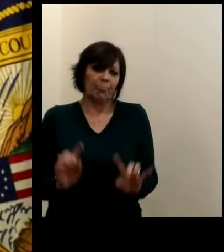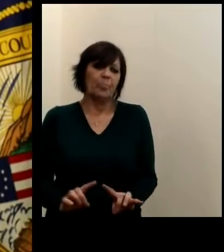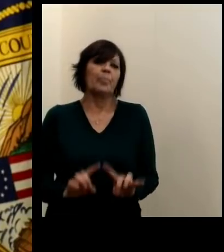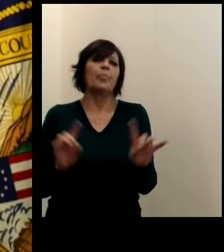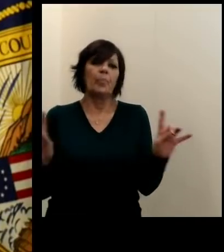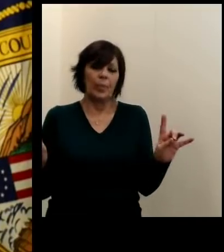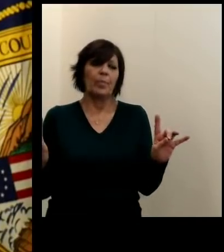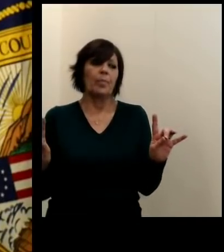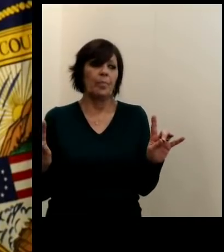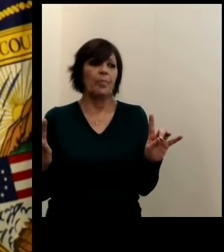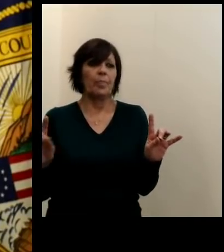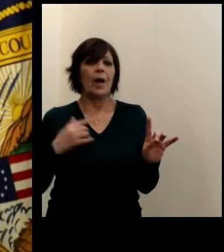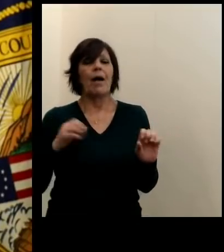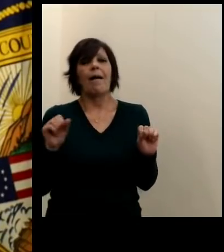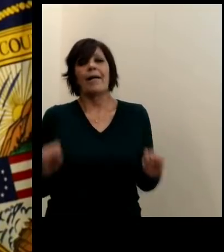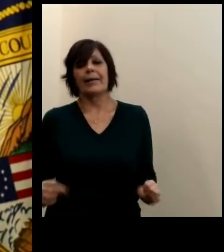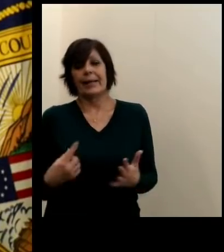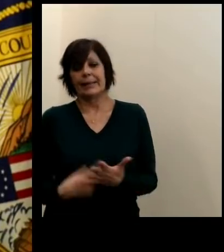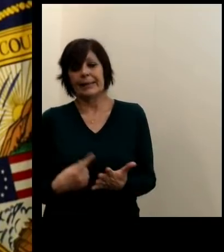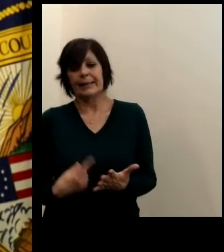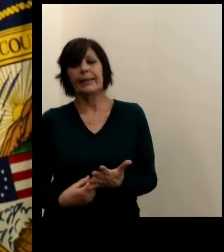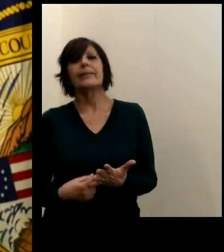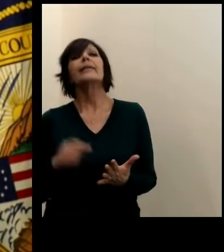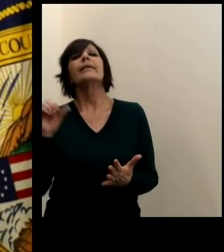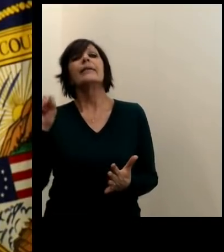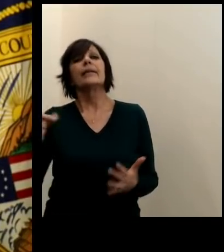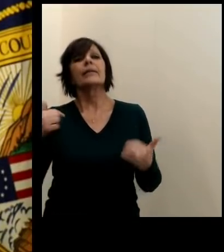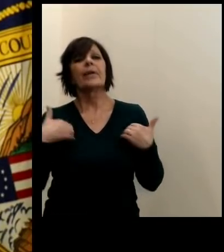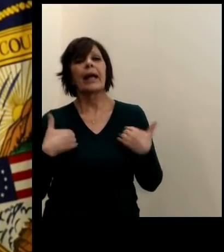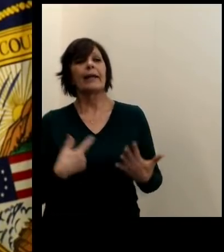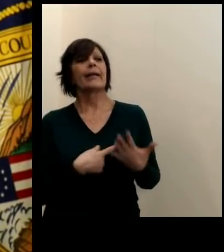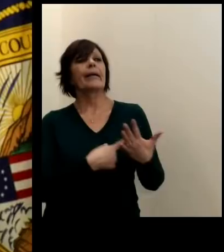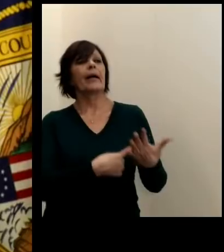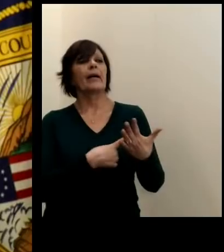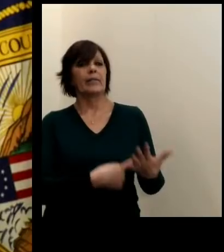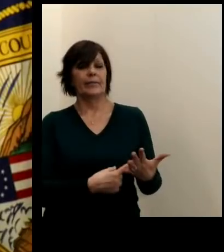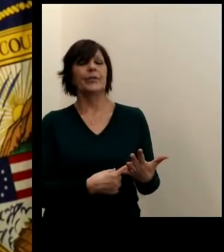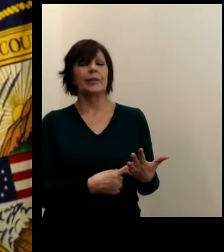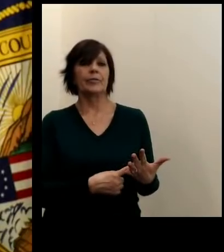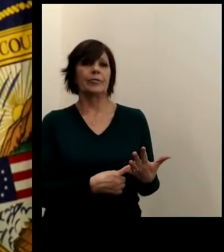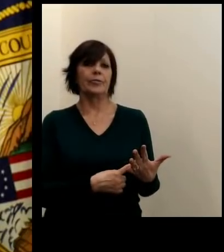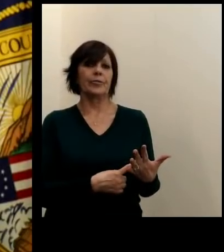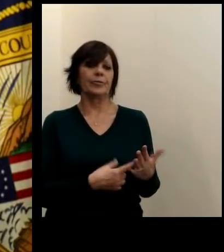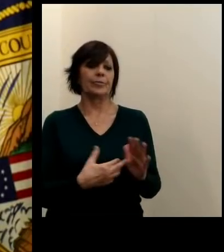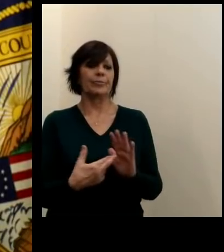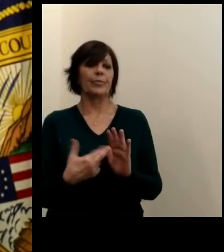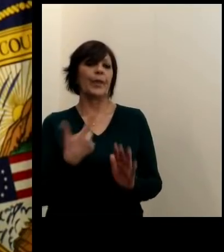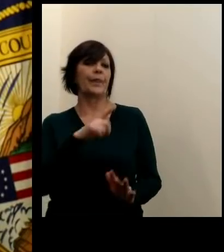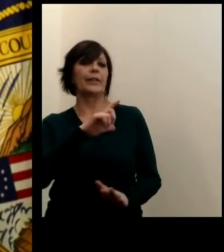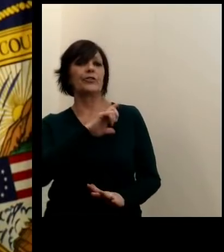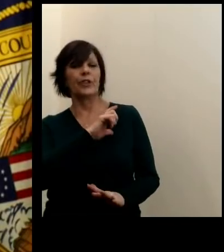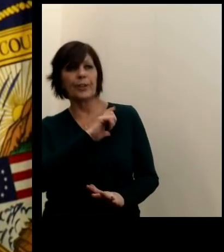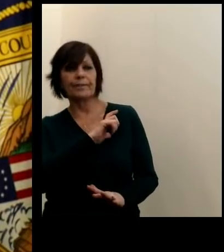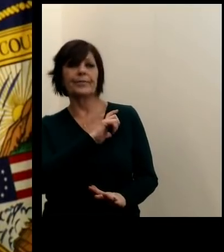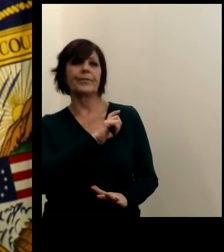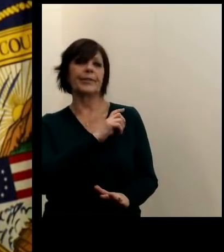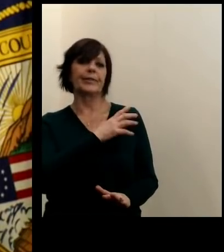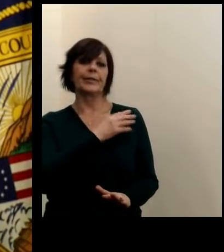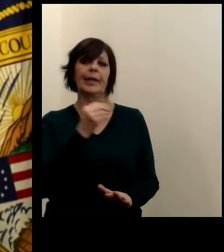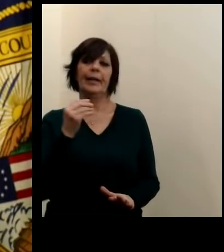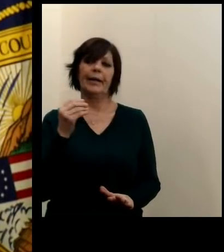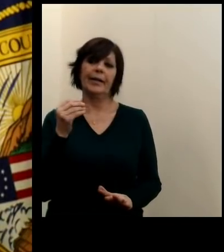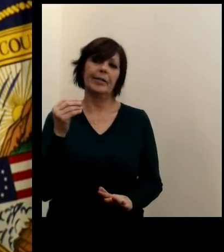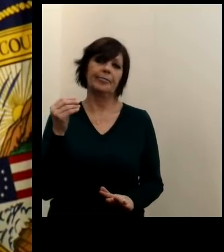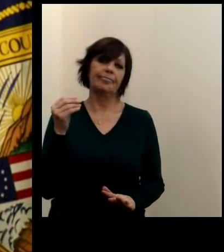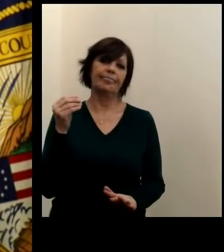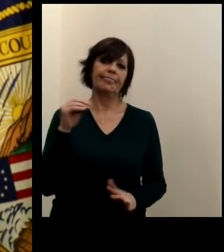I can discuss that there have been conversations between my administration, representatives of the Sheriff's Office, representatives